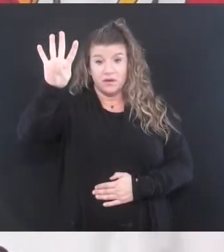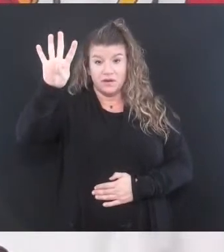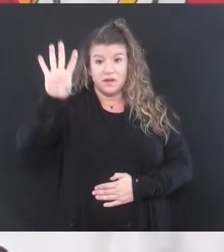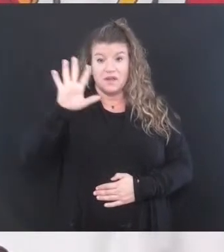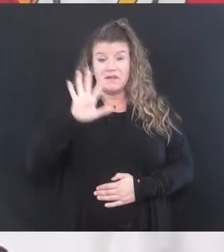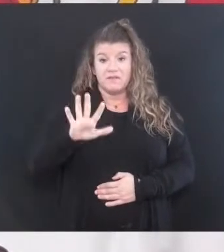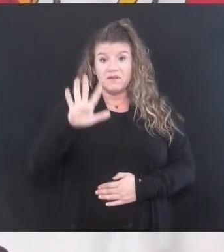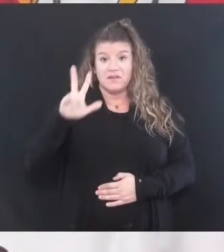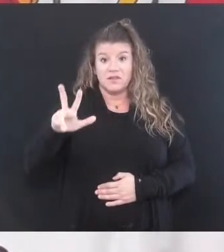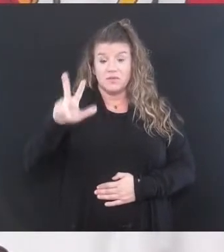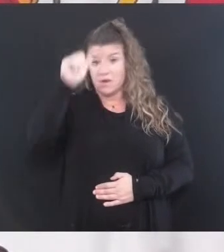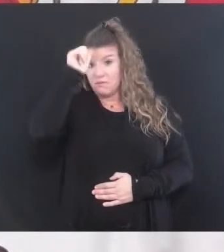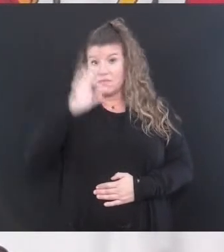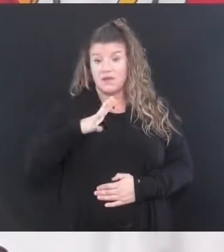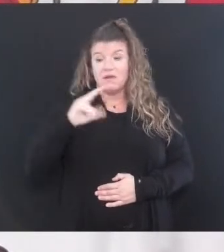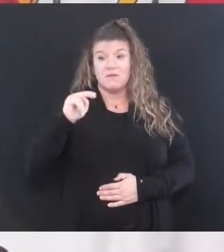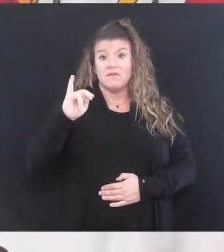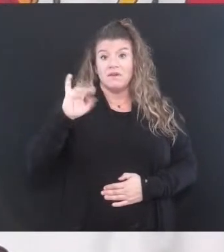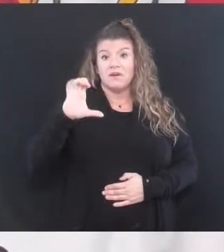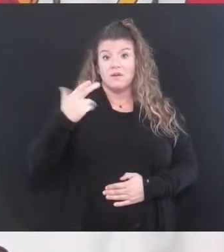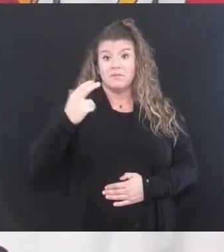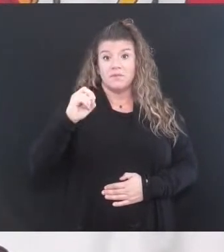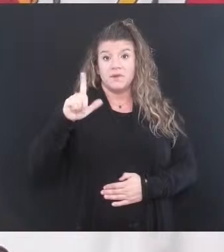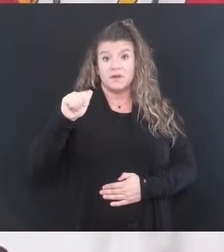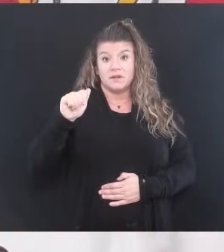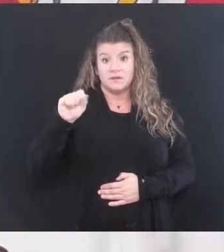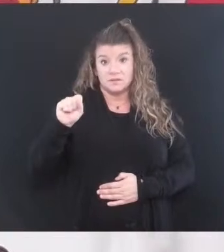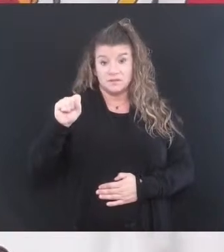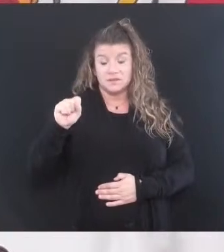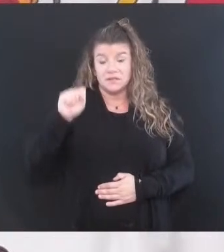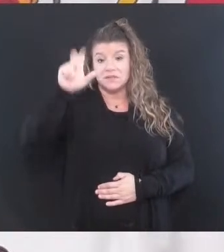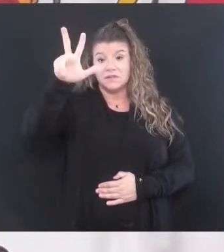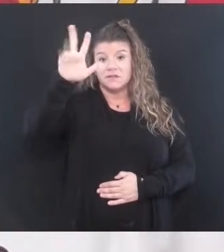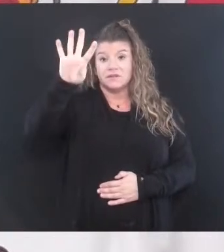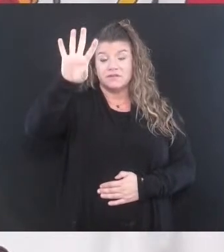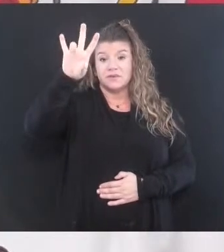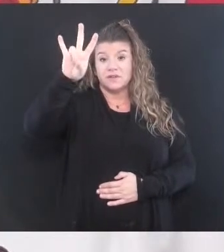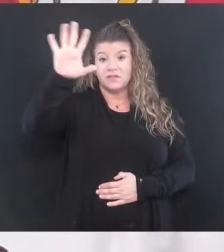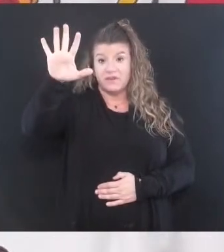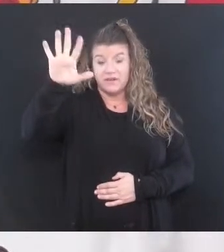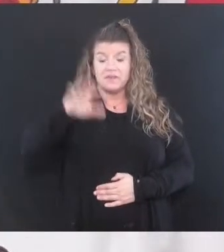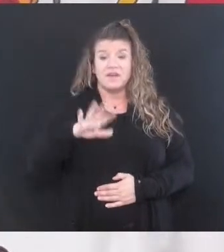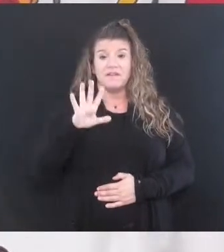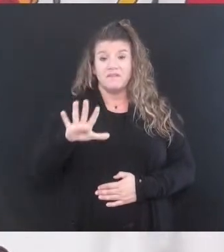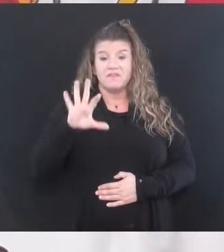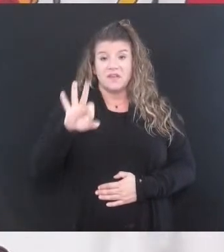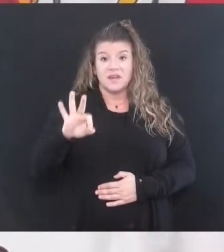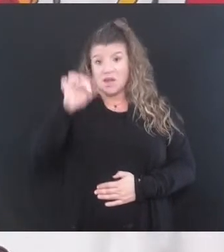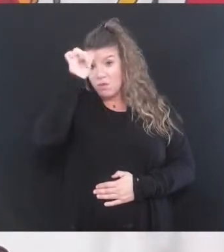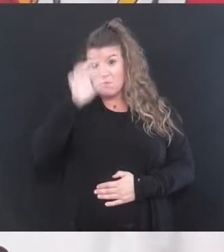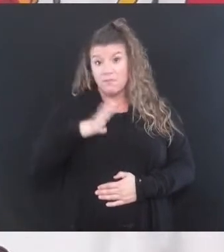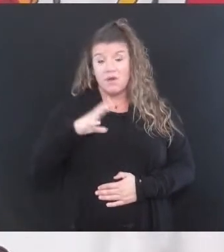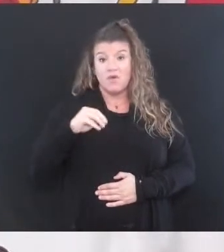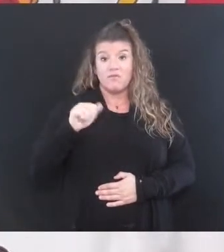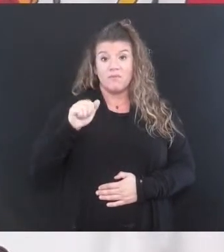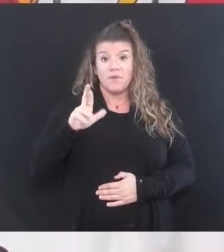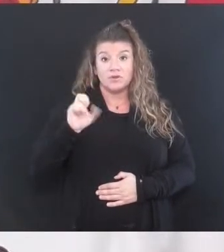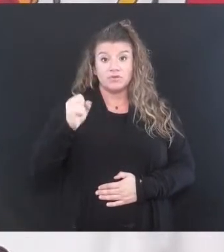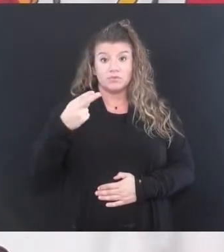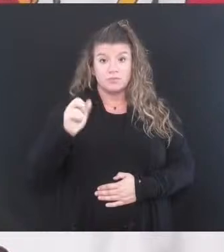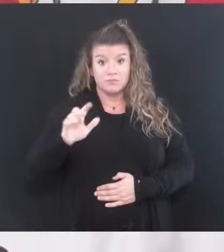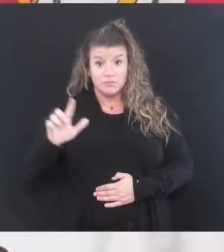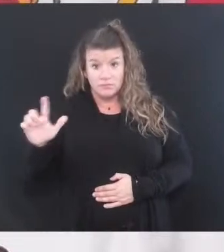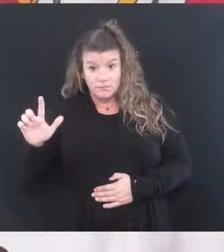is a 53-year-old male from Nicholas County. Our 3,475th death, a 59-year-old male from Marshall County.